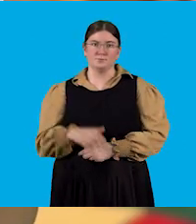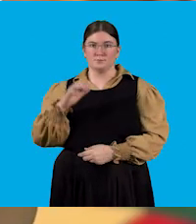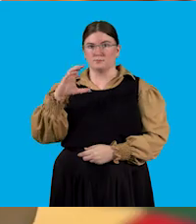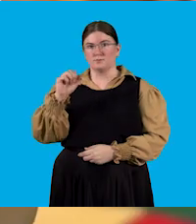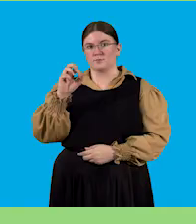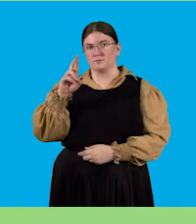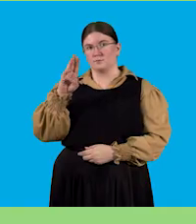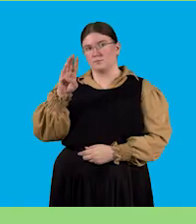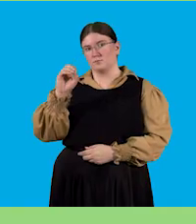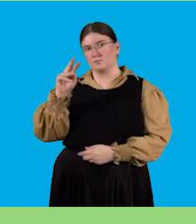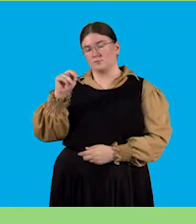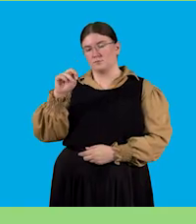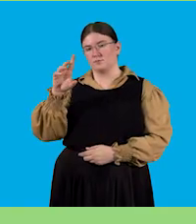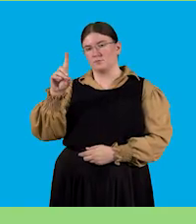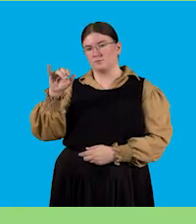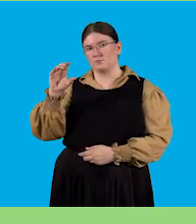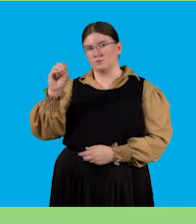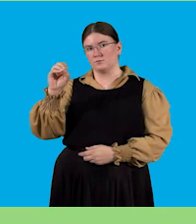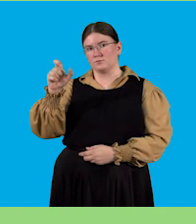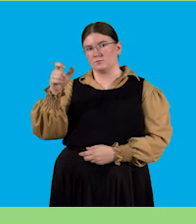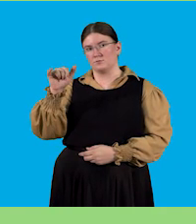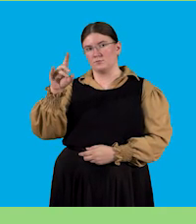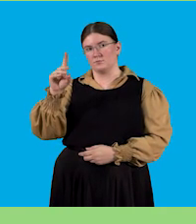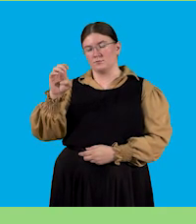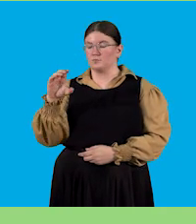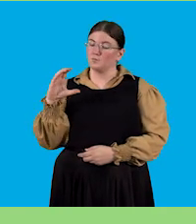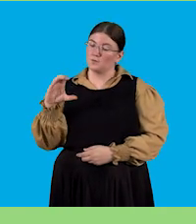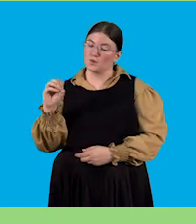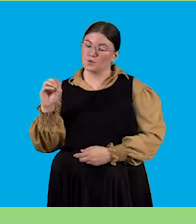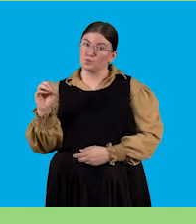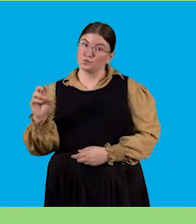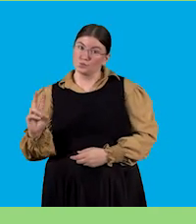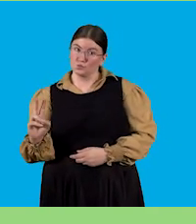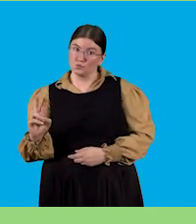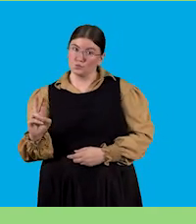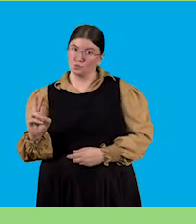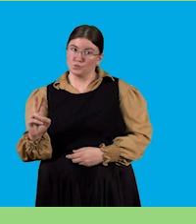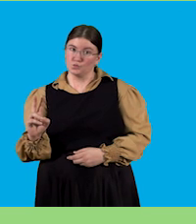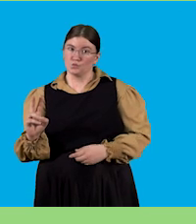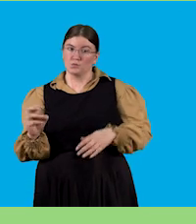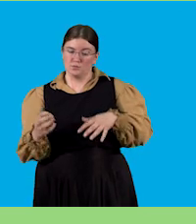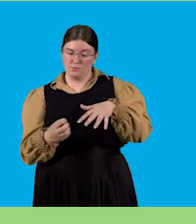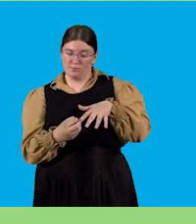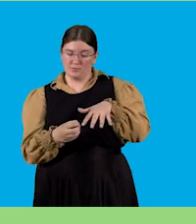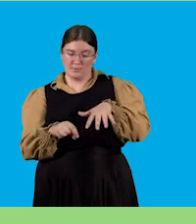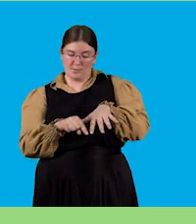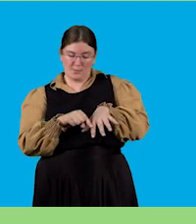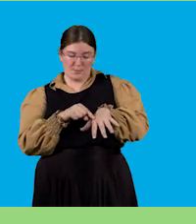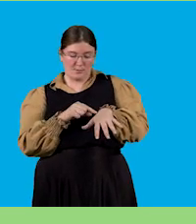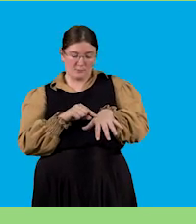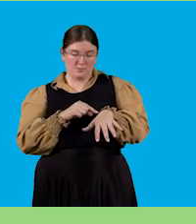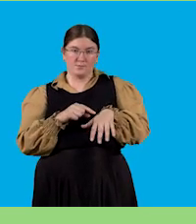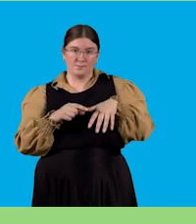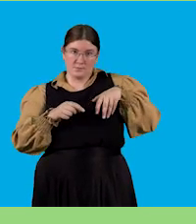Carbon dioxide diffuses out of the blood and into the cells of the alveolus, then into the